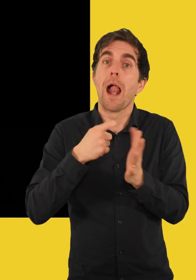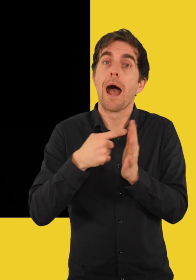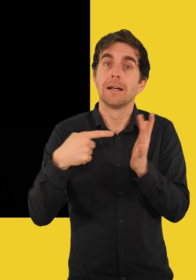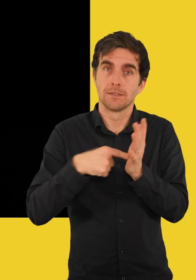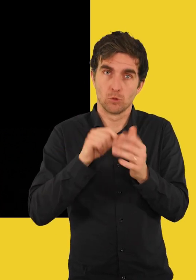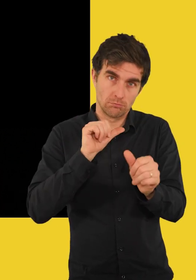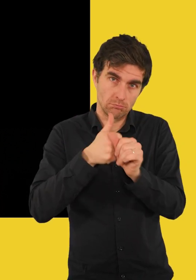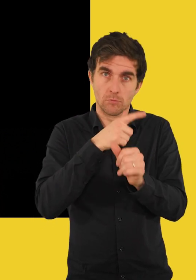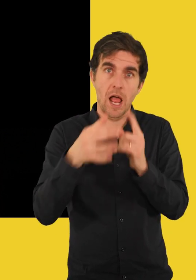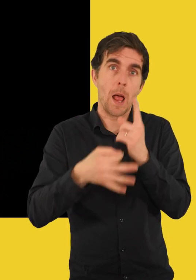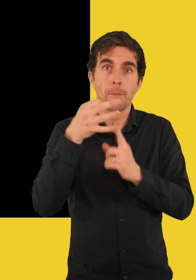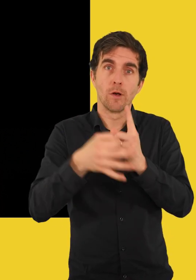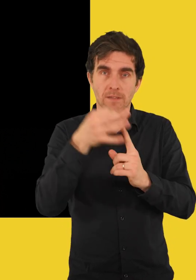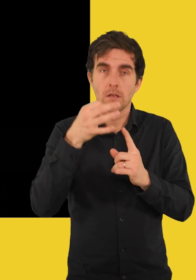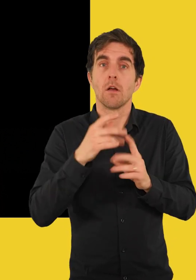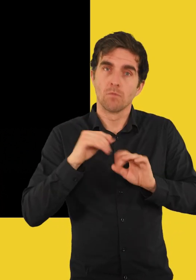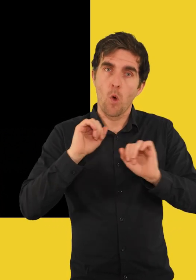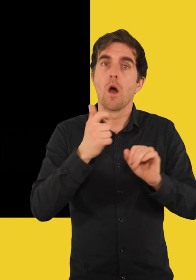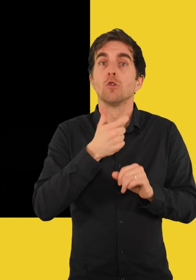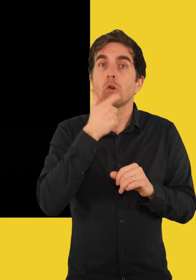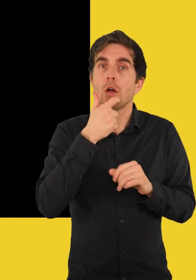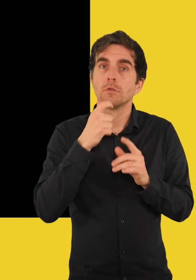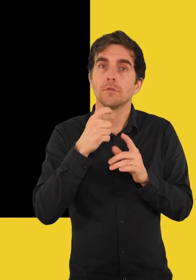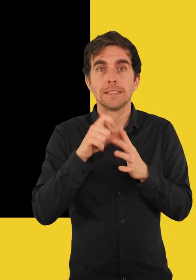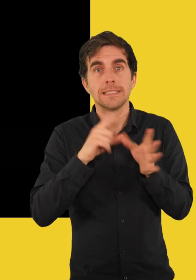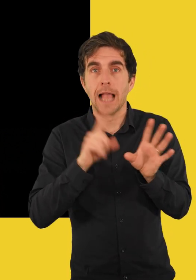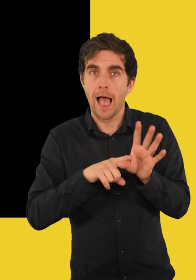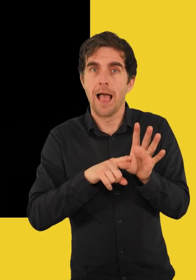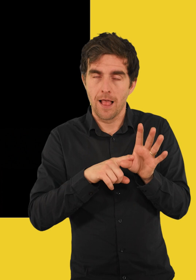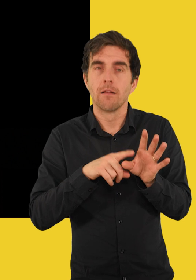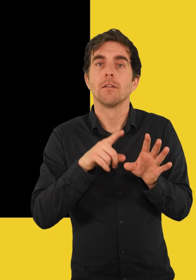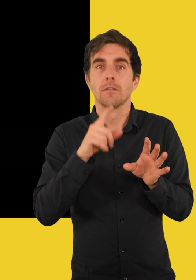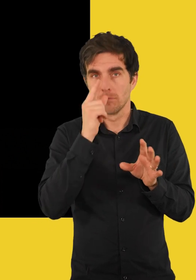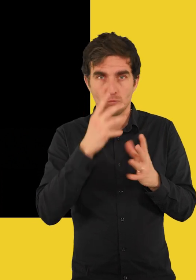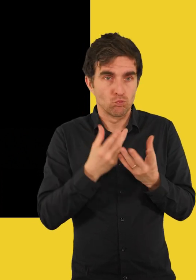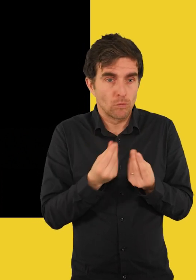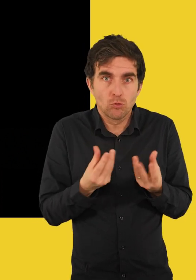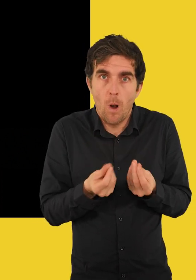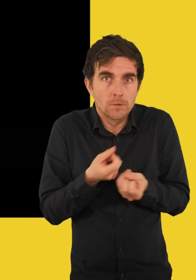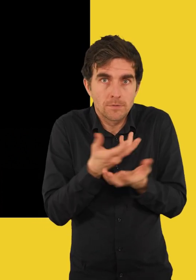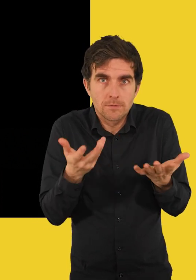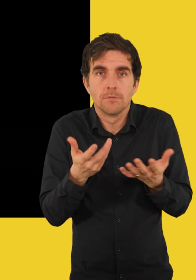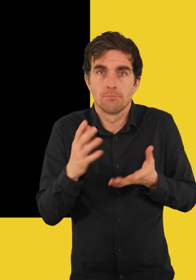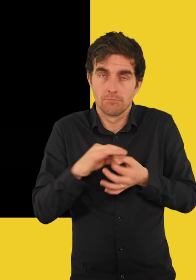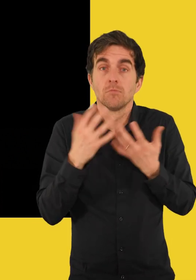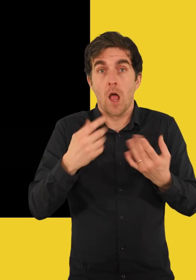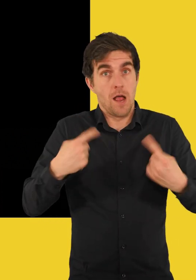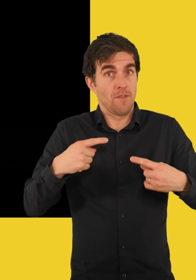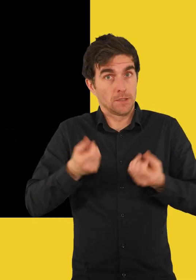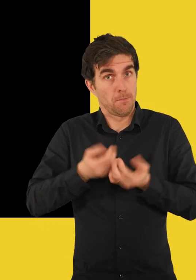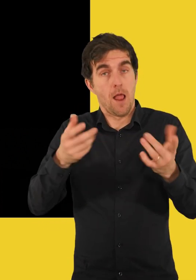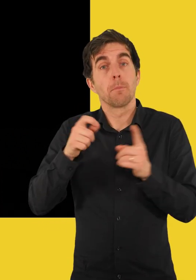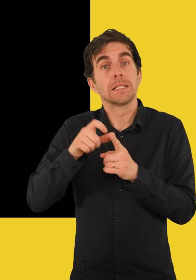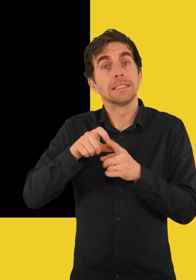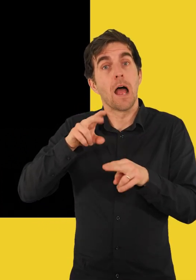in improving accessibility for your own Global Donut Days activities, and the resources from this partnership project are now available to you